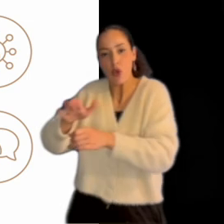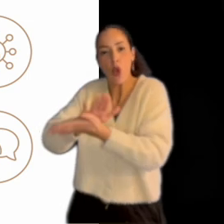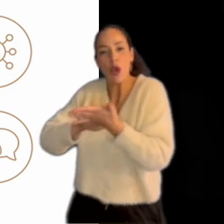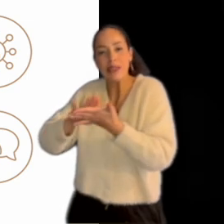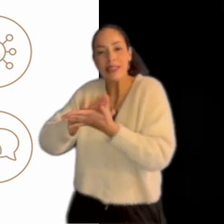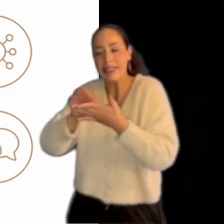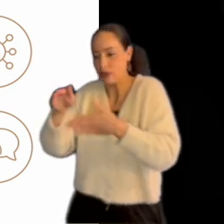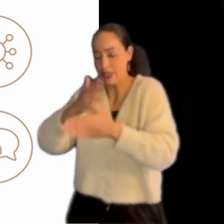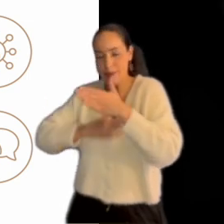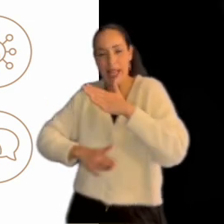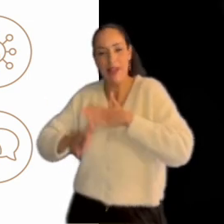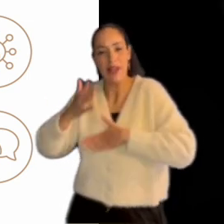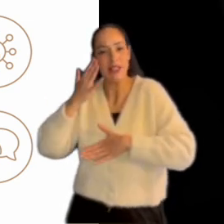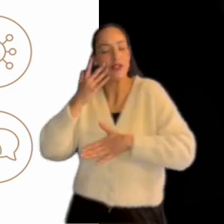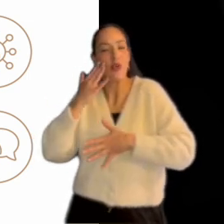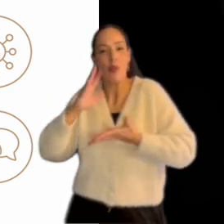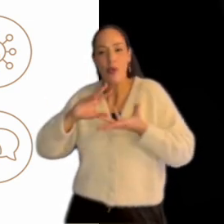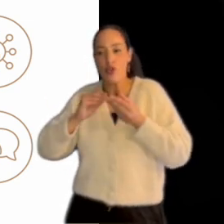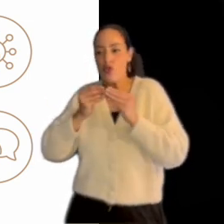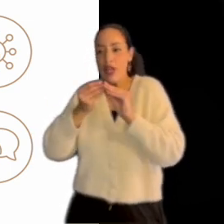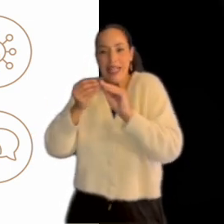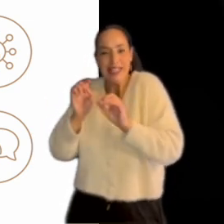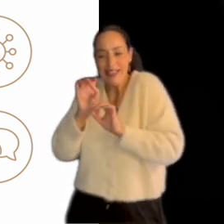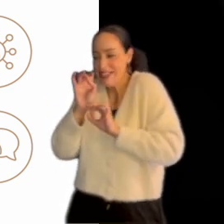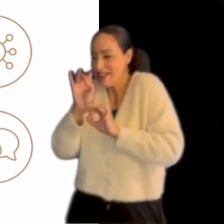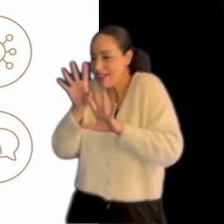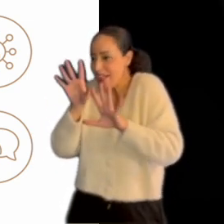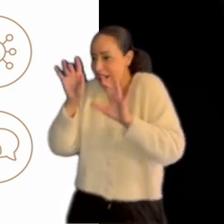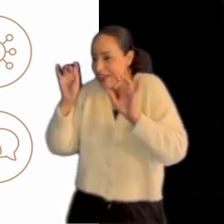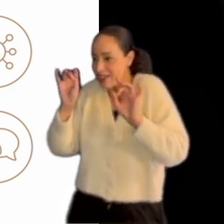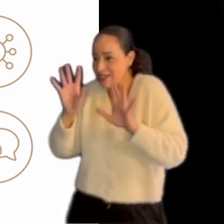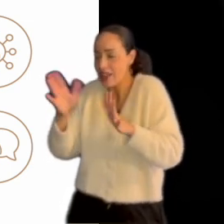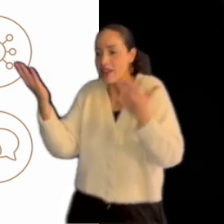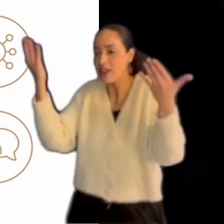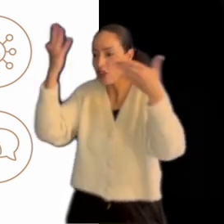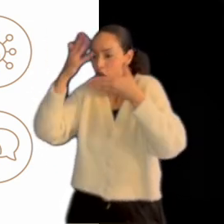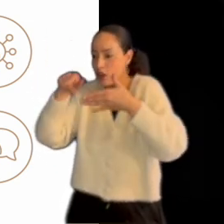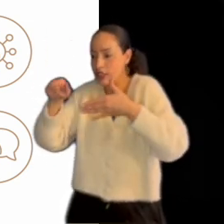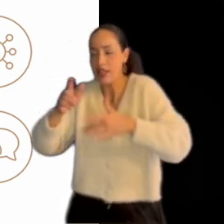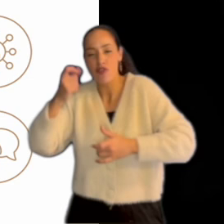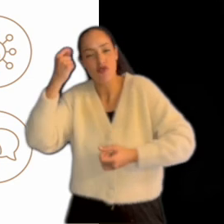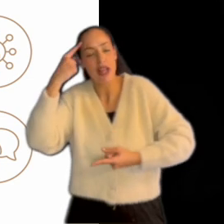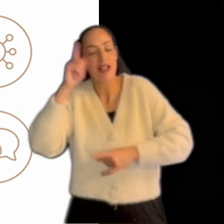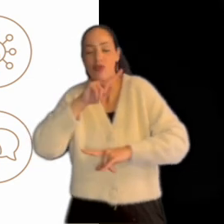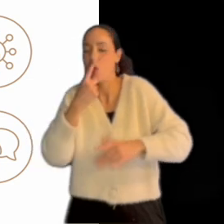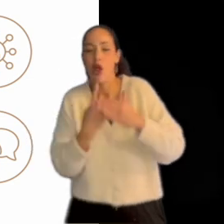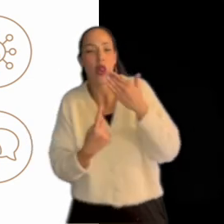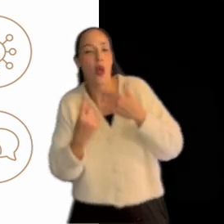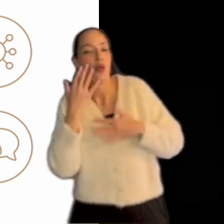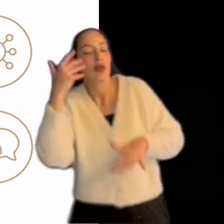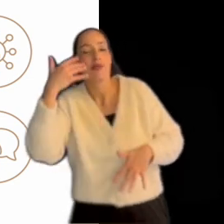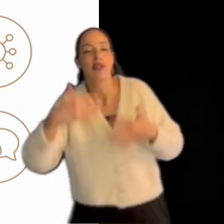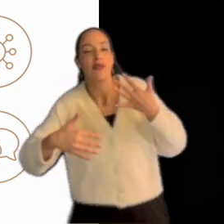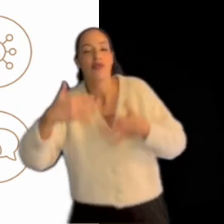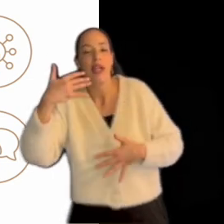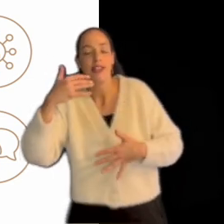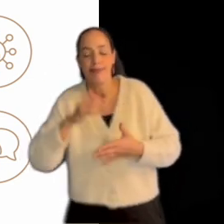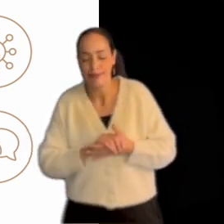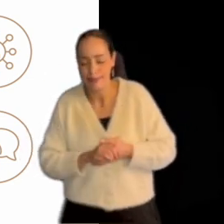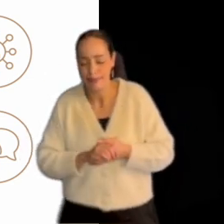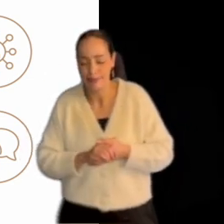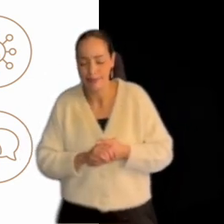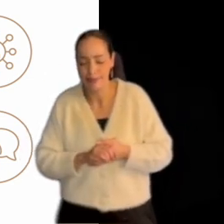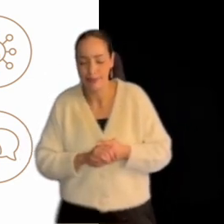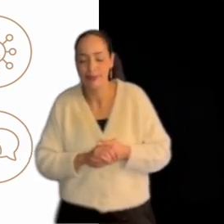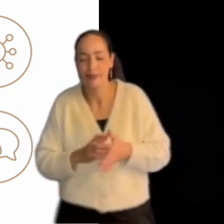all? It is important to remember that people will need different information about different things at different times and provided